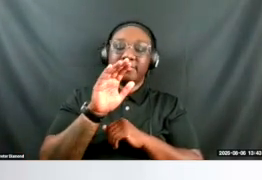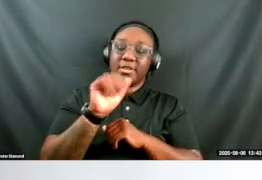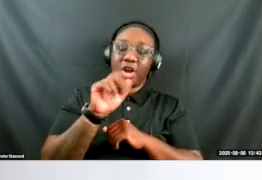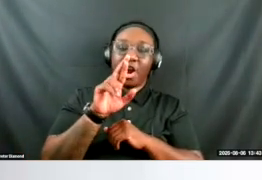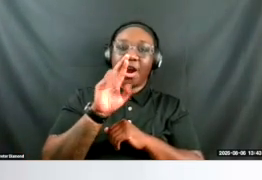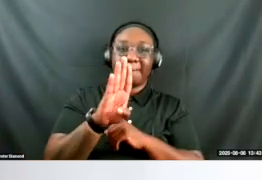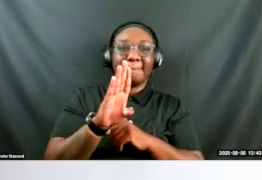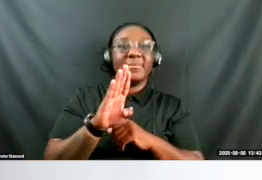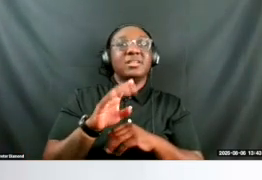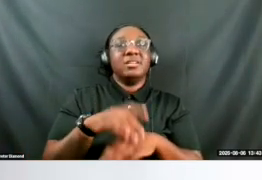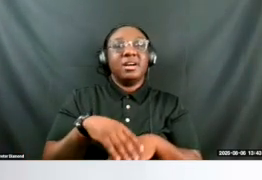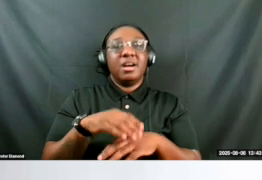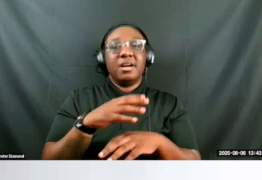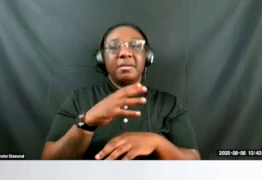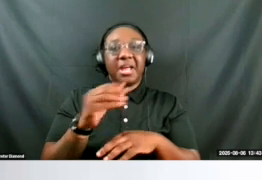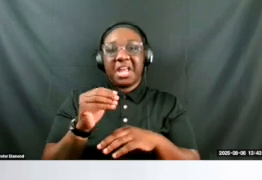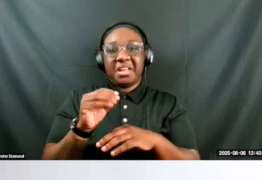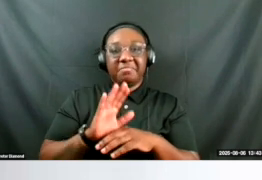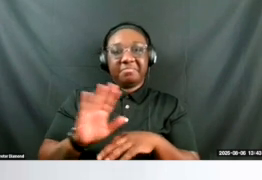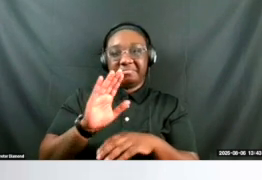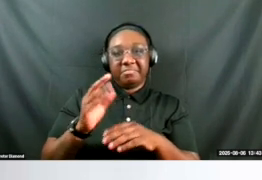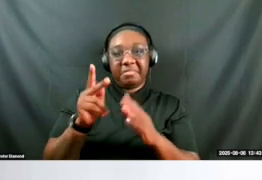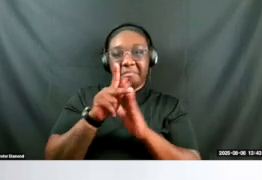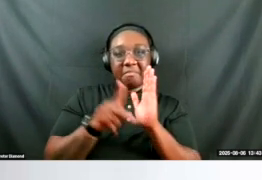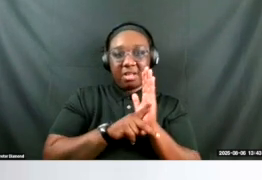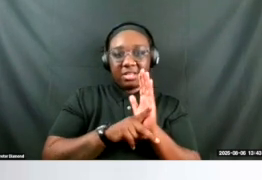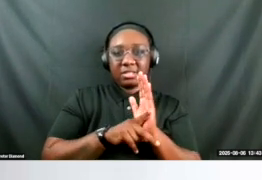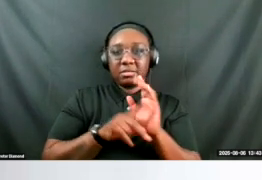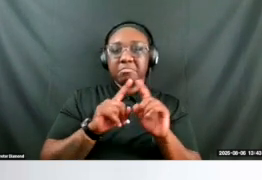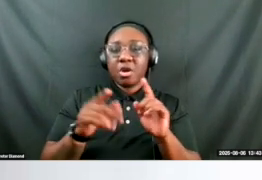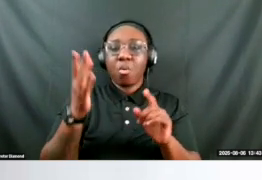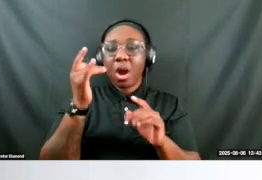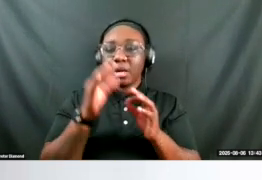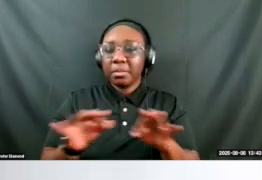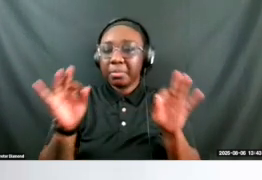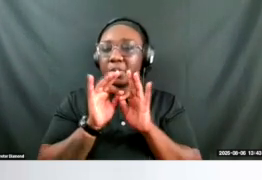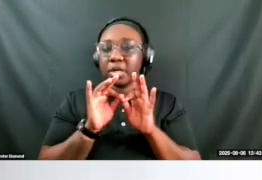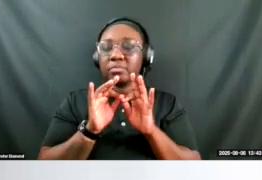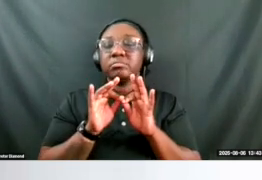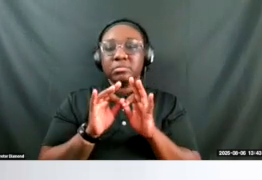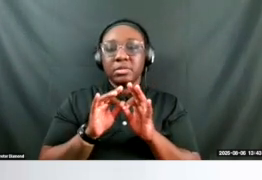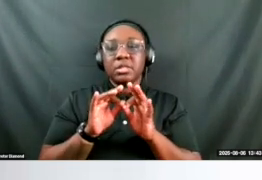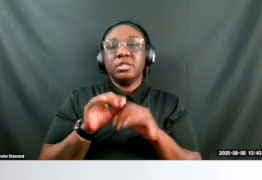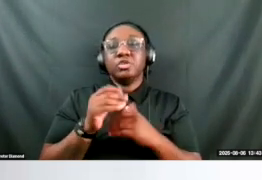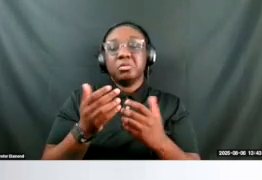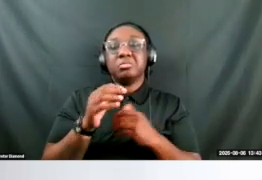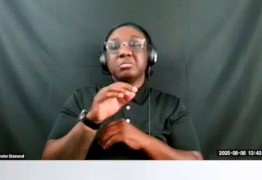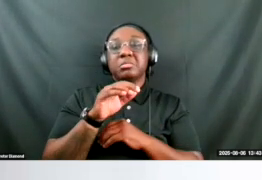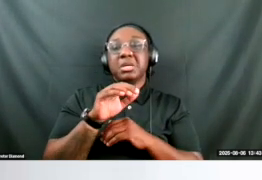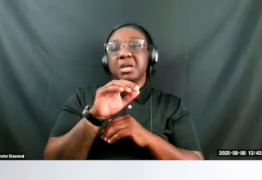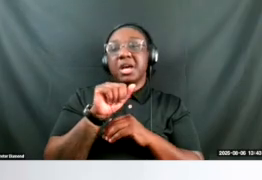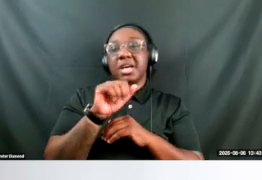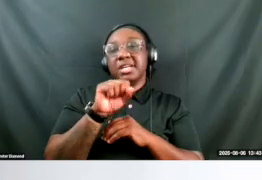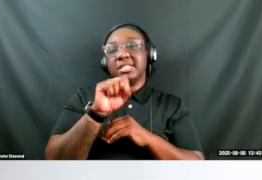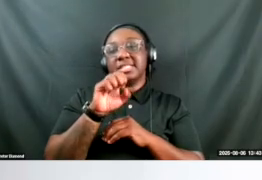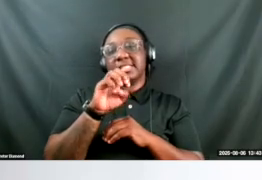The Assembly Bill 630 report, otherwise known as the AB 630 report, is an annual evaluation and goal setting report